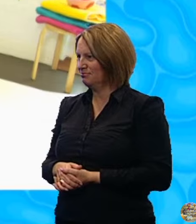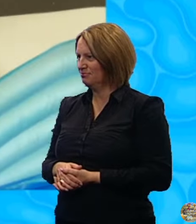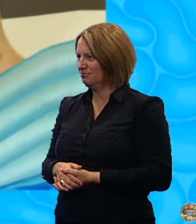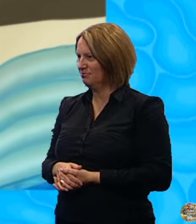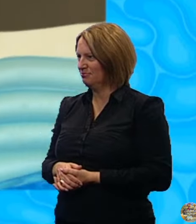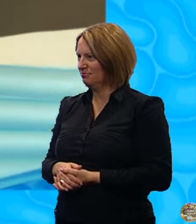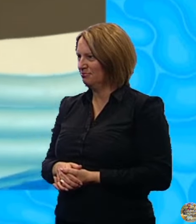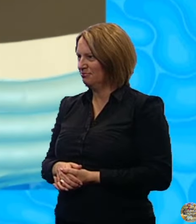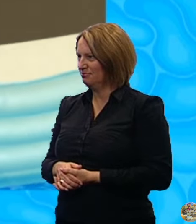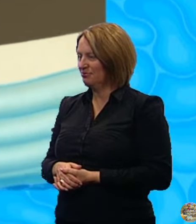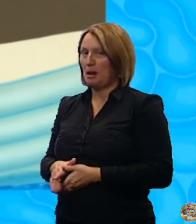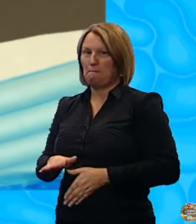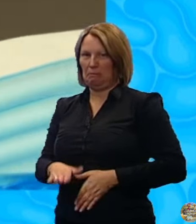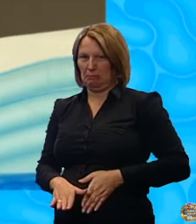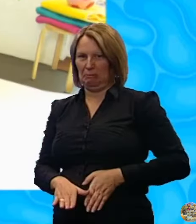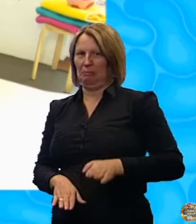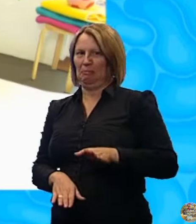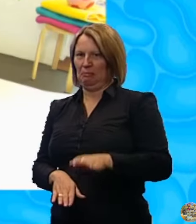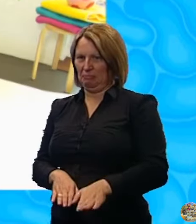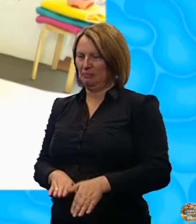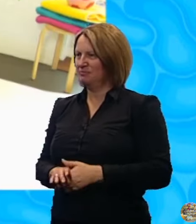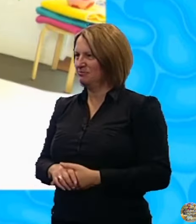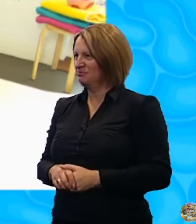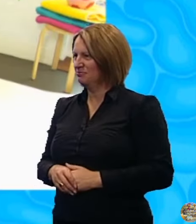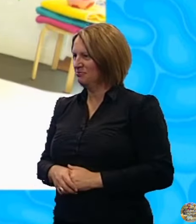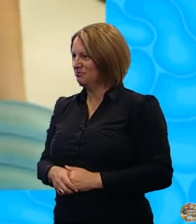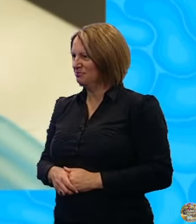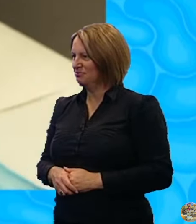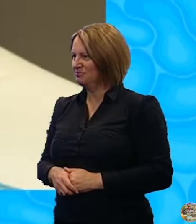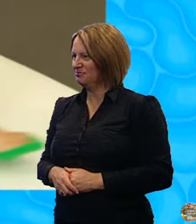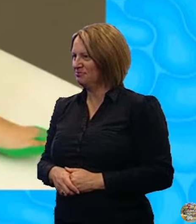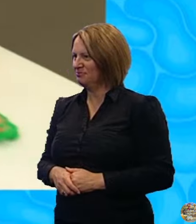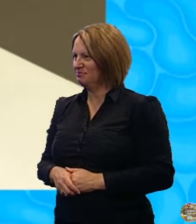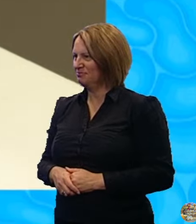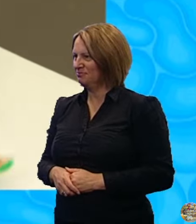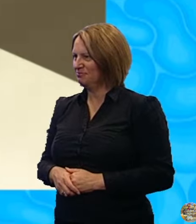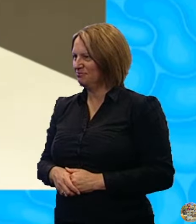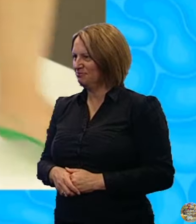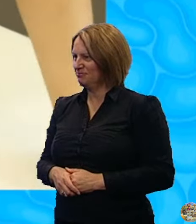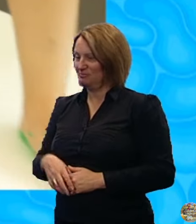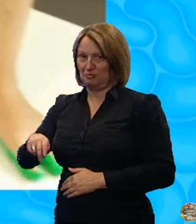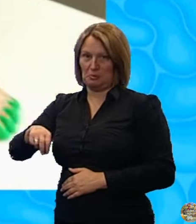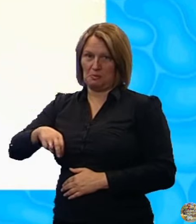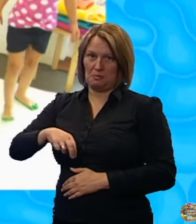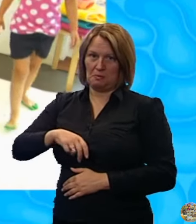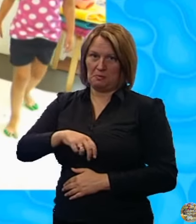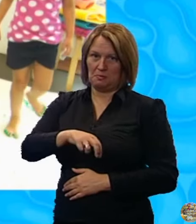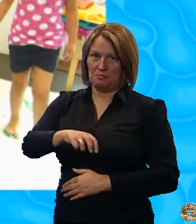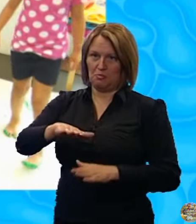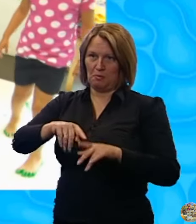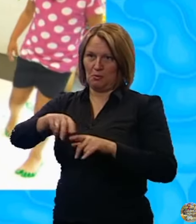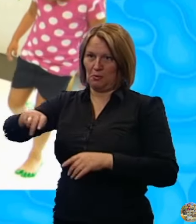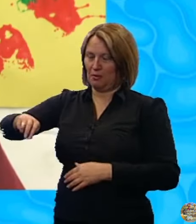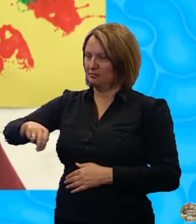Okay. Oh, it's a bit slidey. What have we got left at the side of the swimming pool but all the